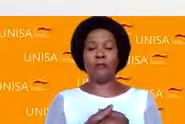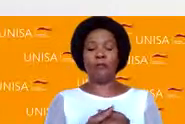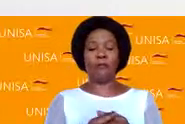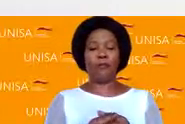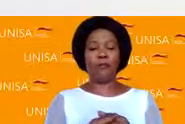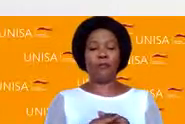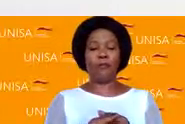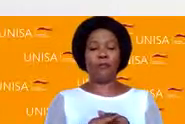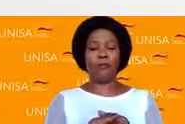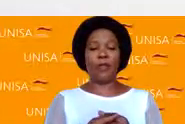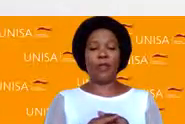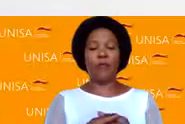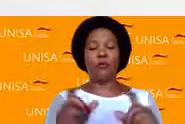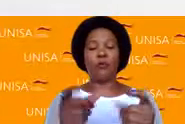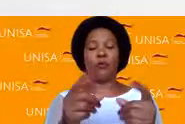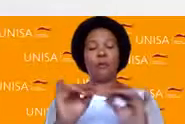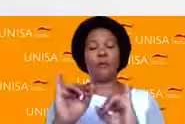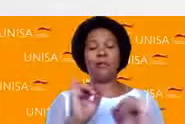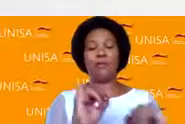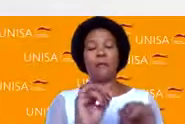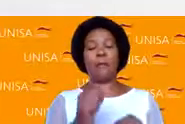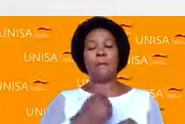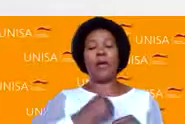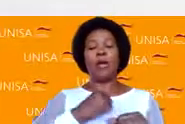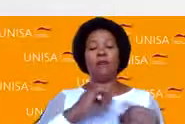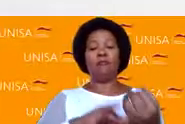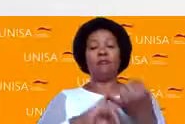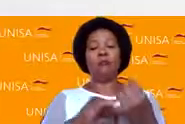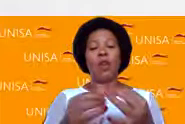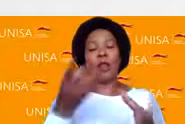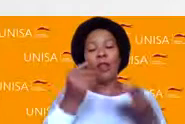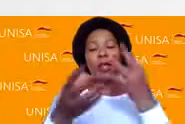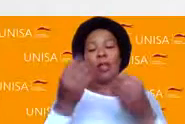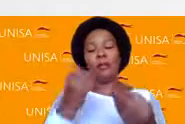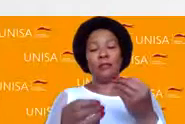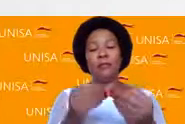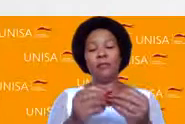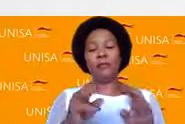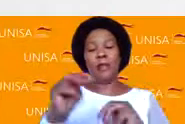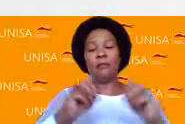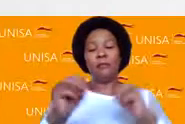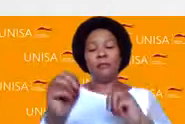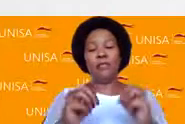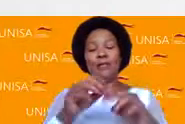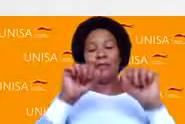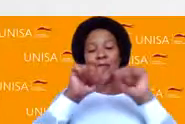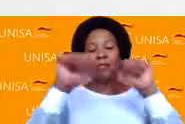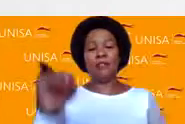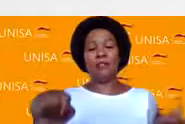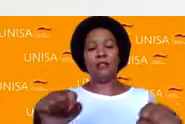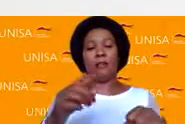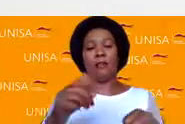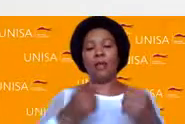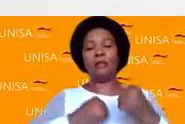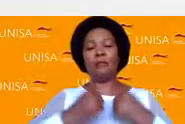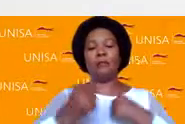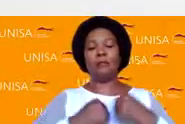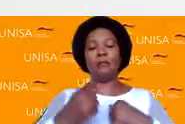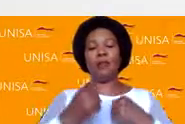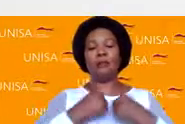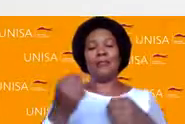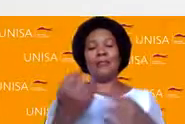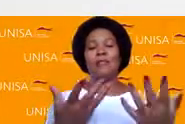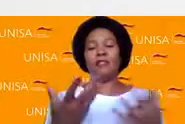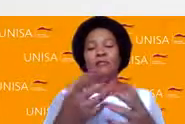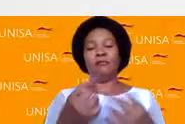Just a quick introduction. So myModules is where your learning management system is, and then myAdmin is where you will do administrative functions like